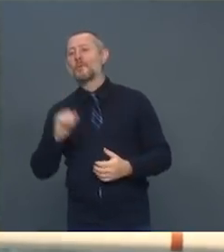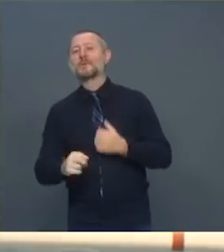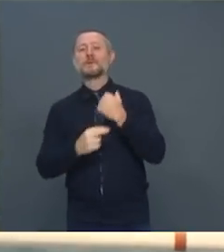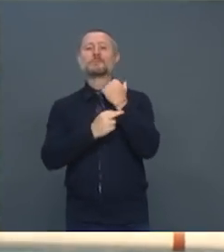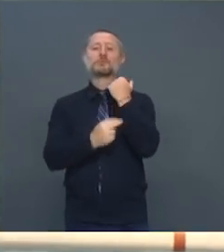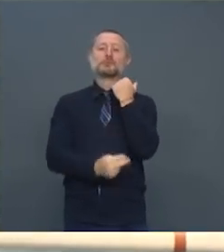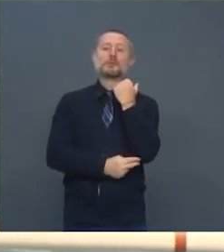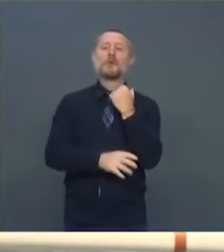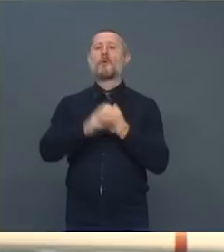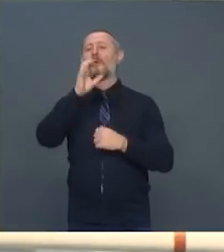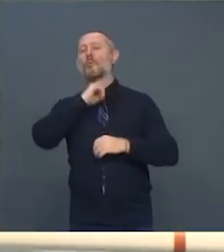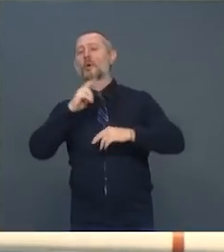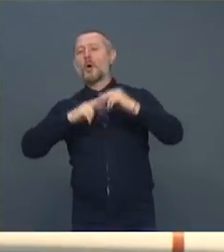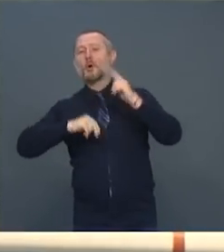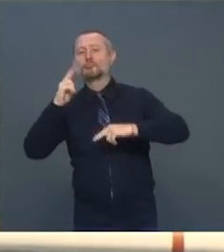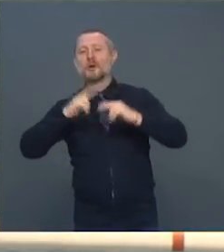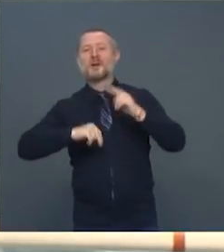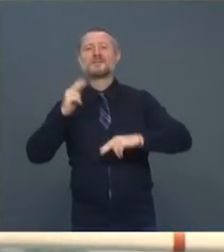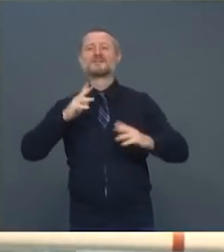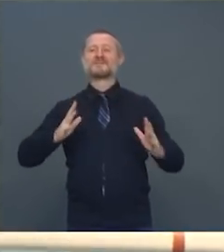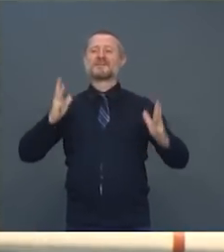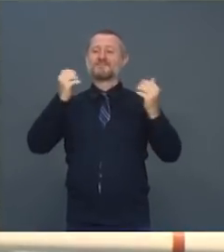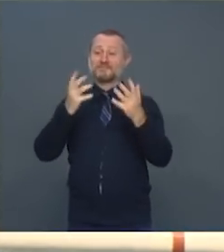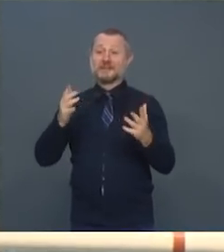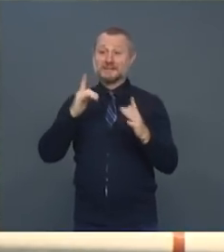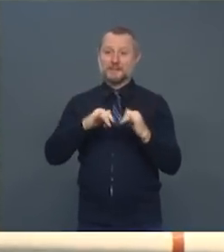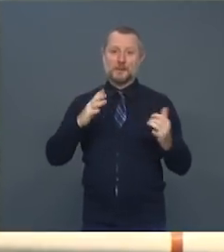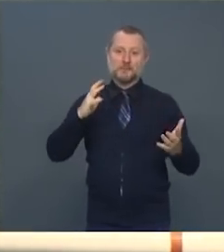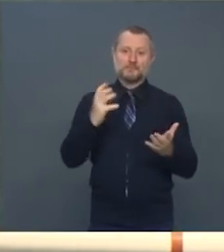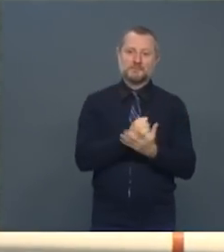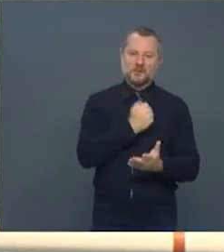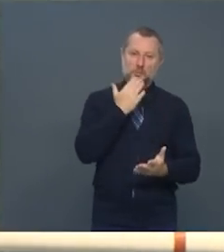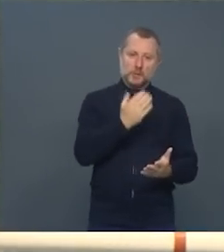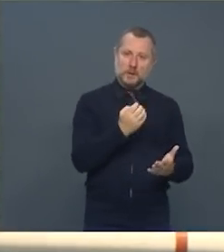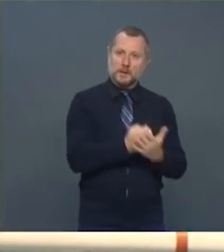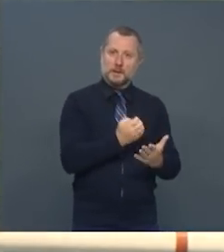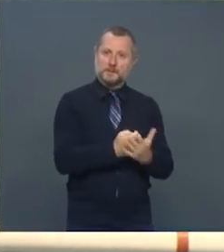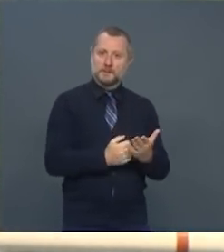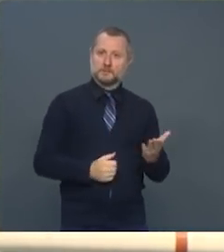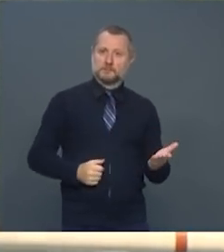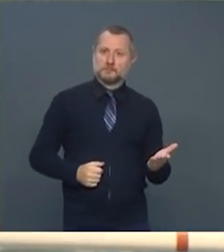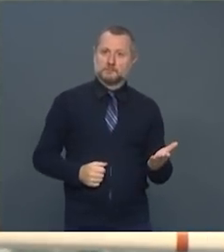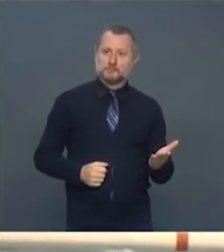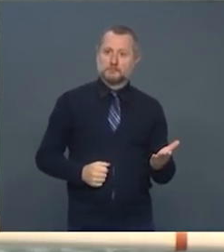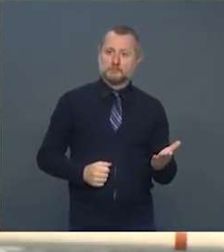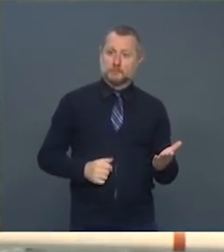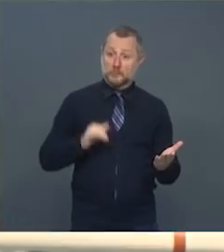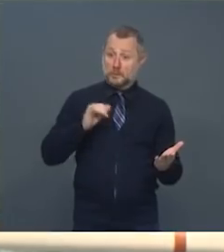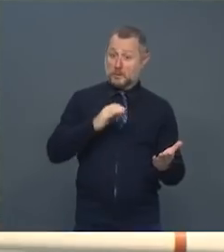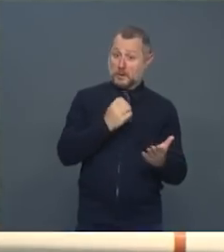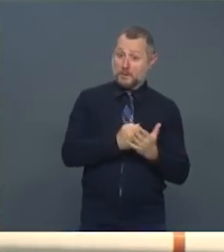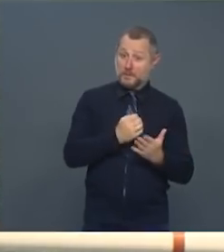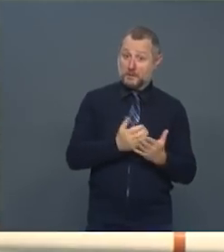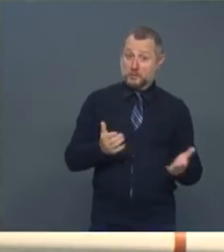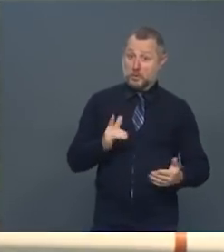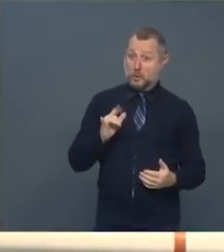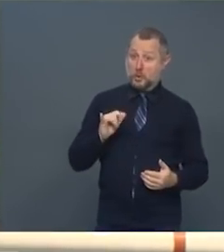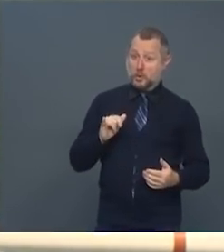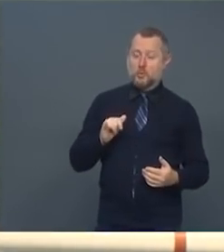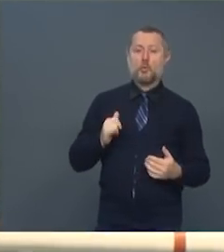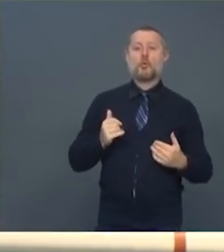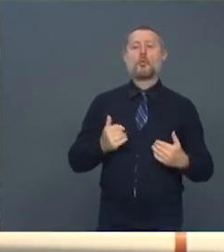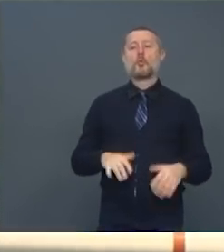construction material. Then it's about boosting the economy. And if you know, the economy here in Long Island is so powerfully